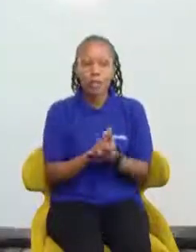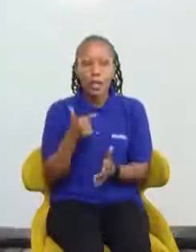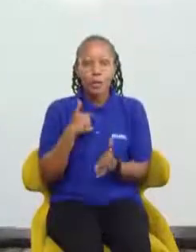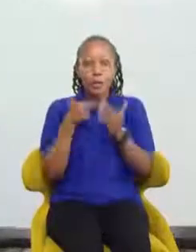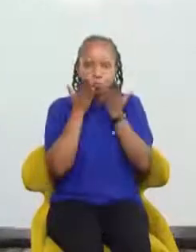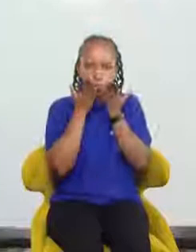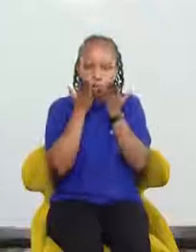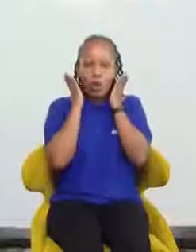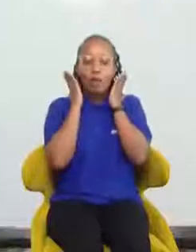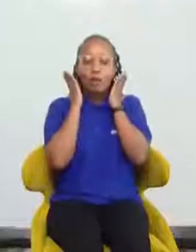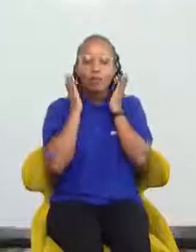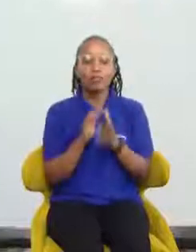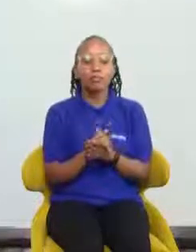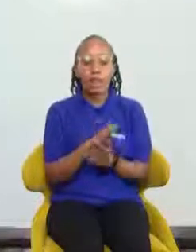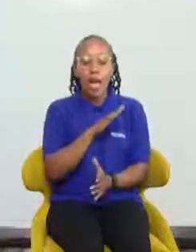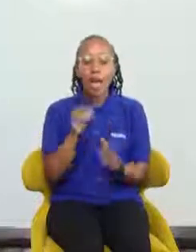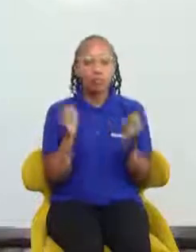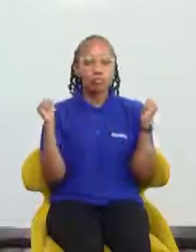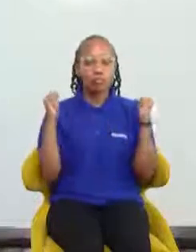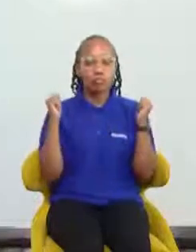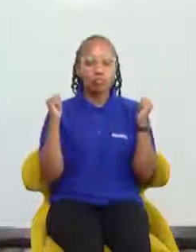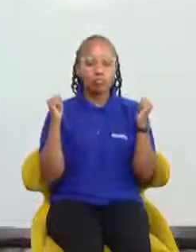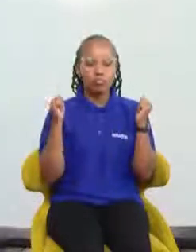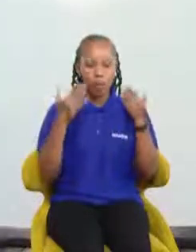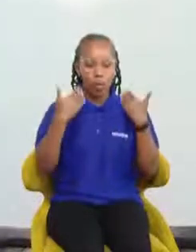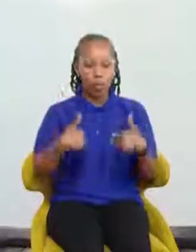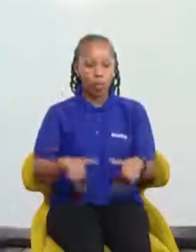brown in complexion, and wearing all black.